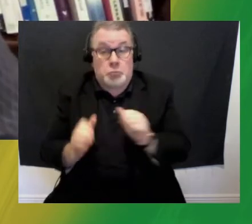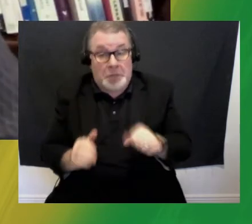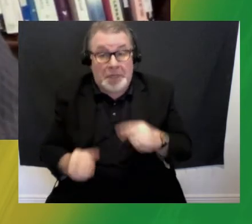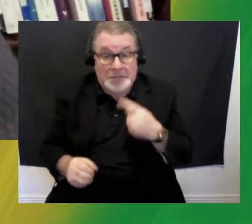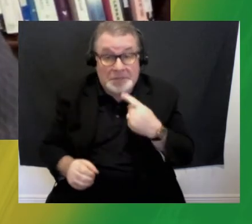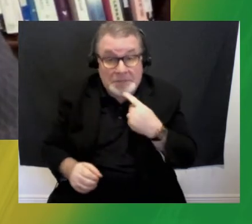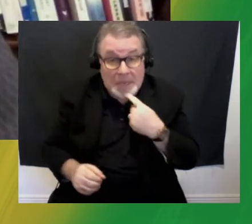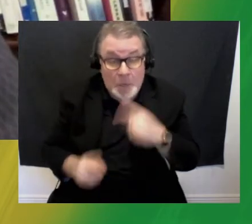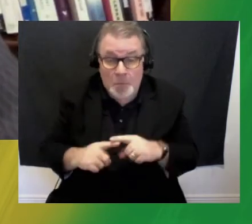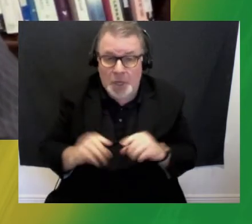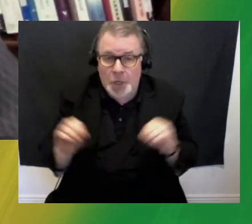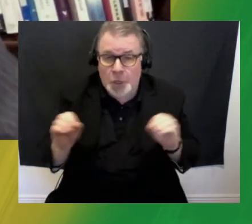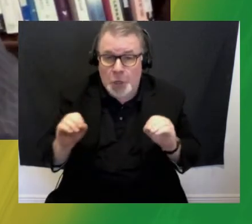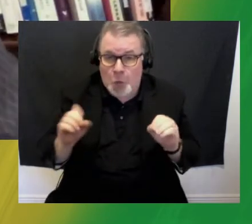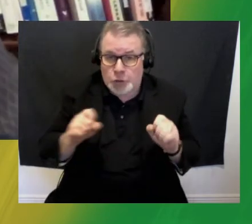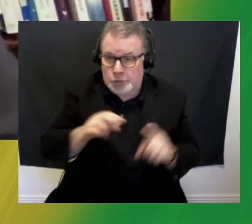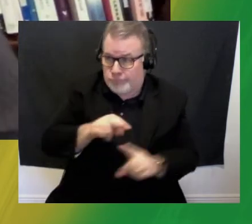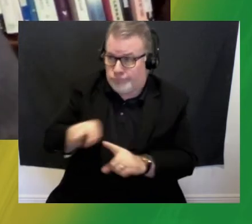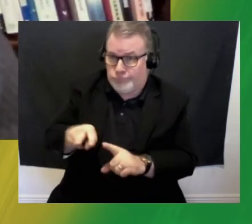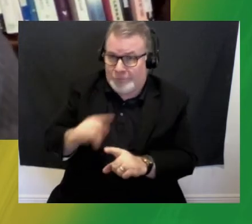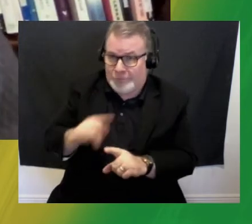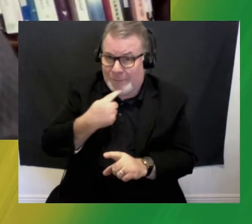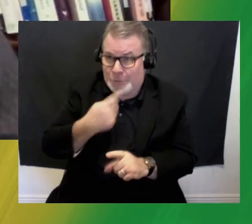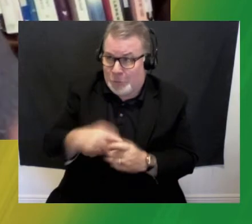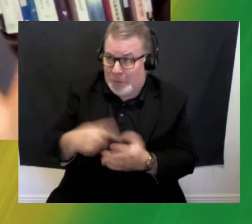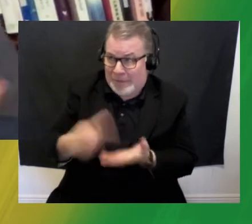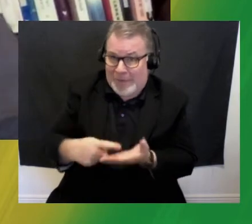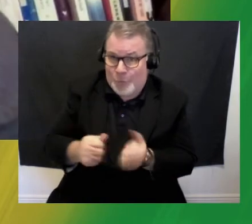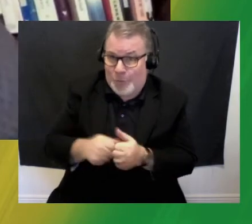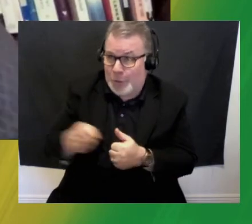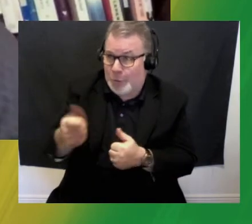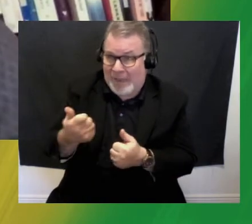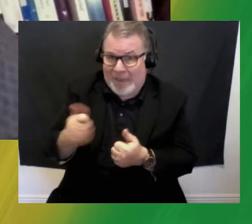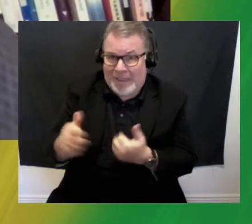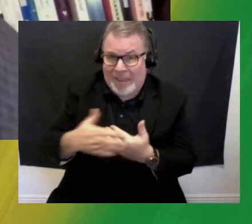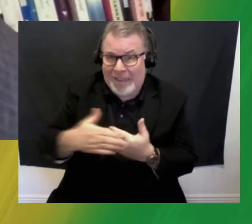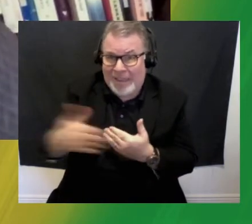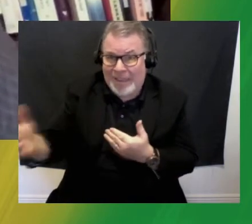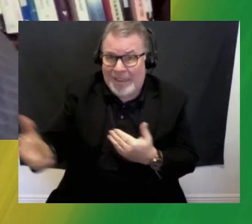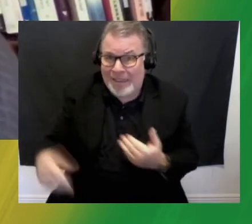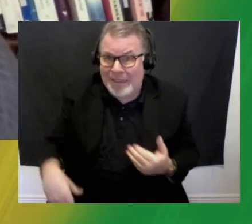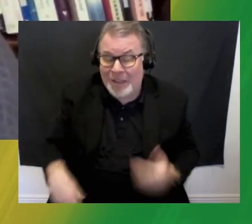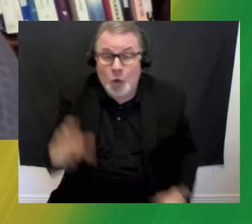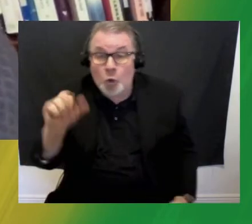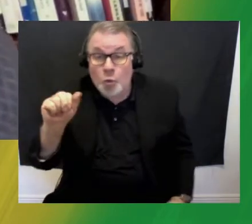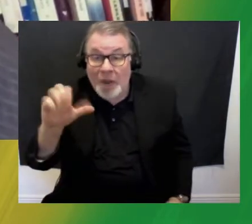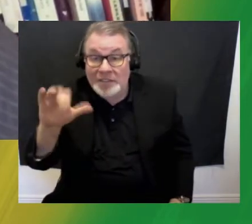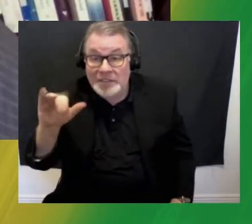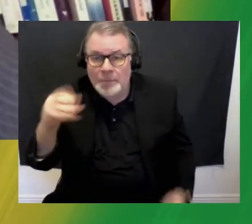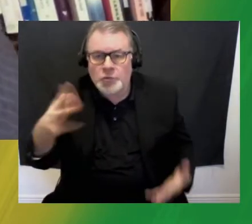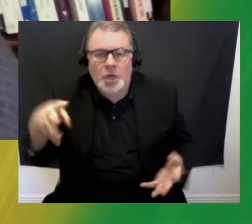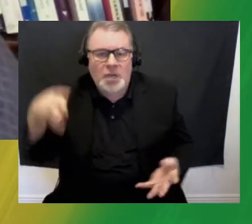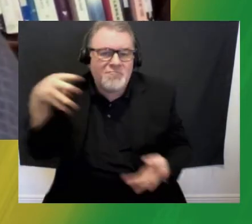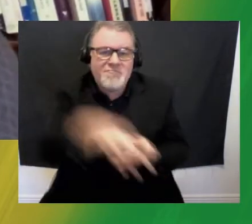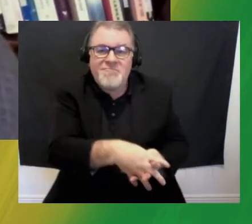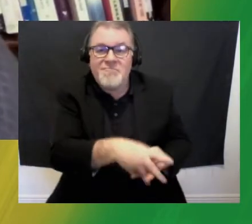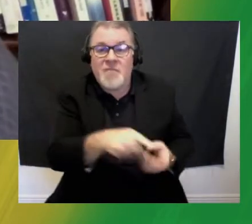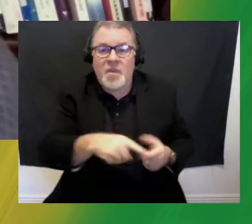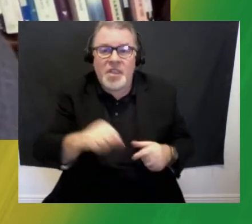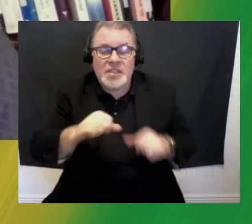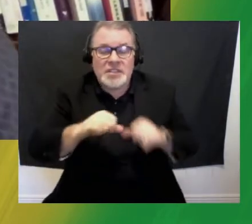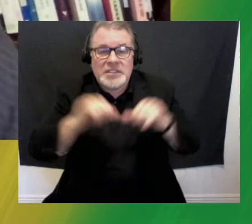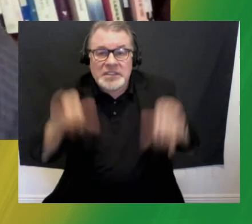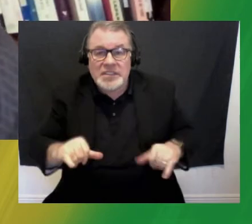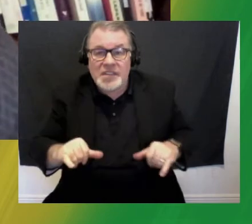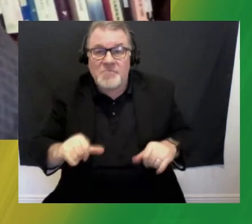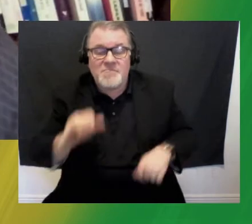nobody should take you seriously or confer with you about anything ever again. Like, racism was baked in to this country's history. The